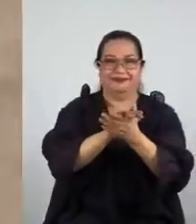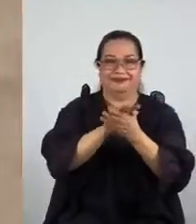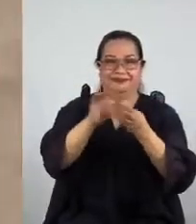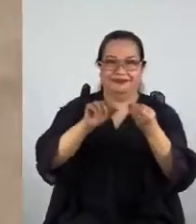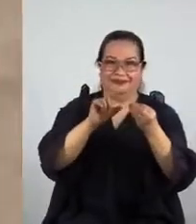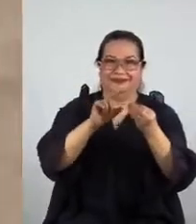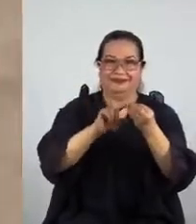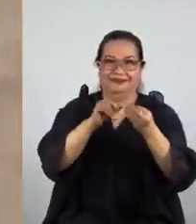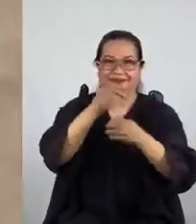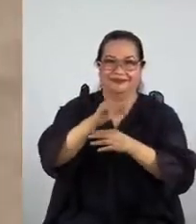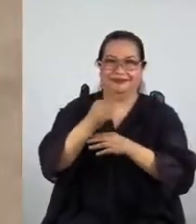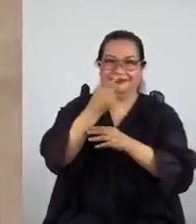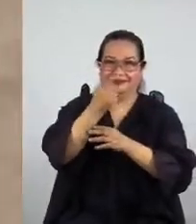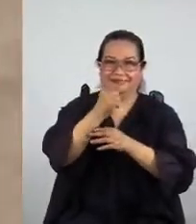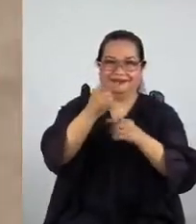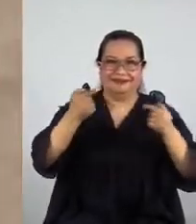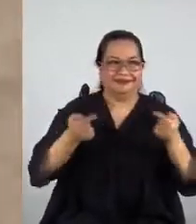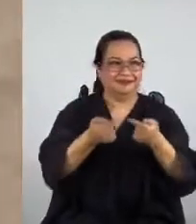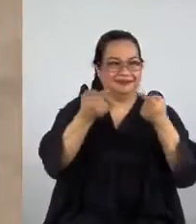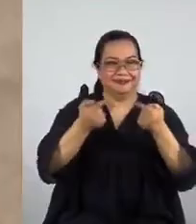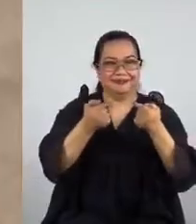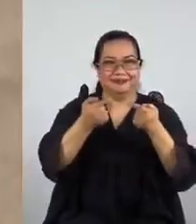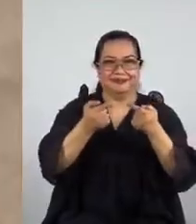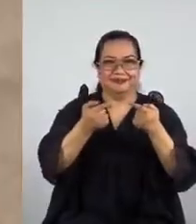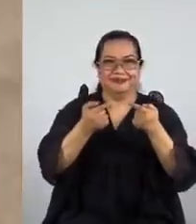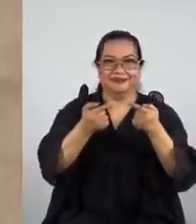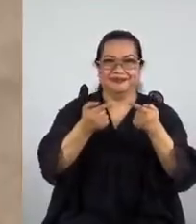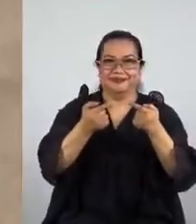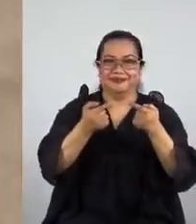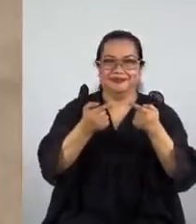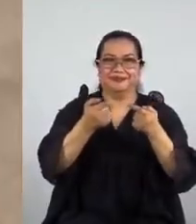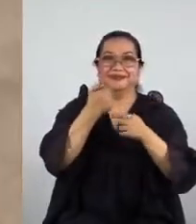singular, sin,